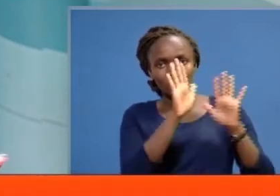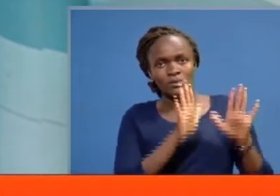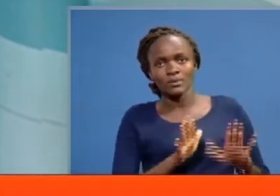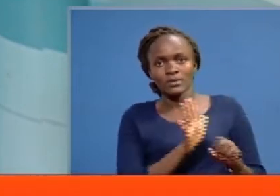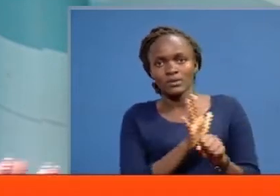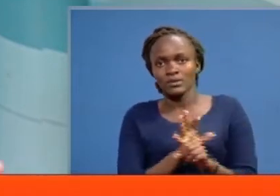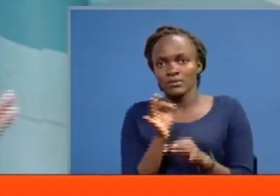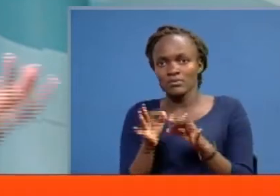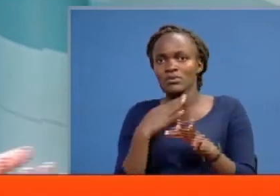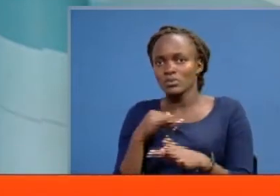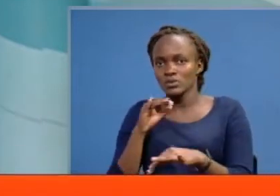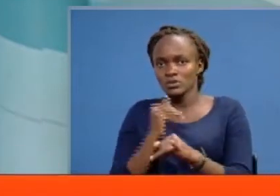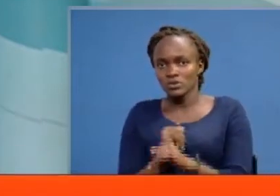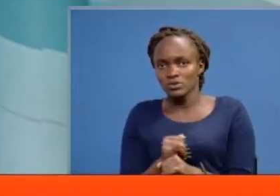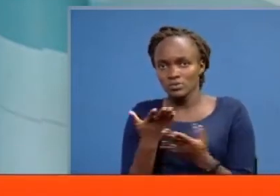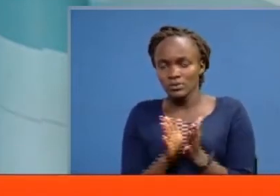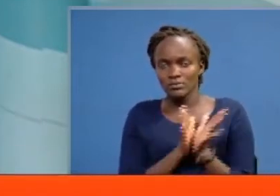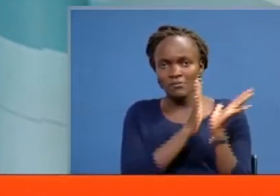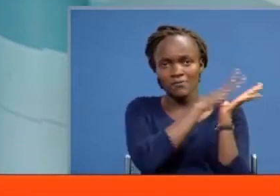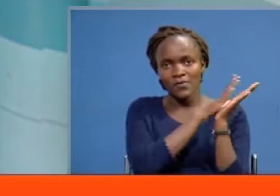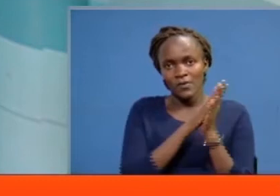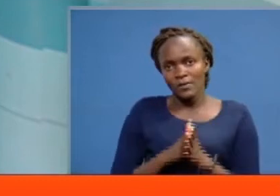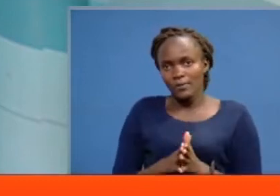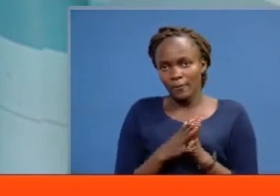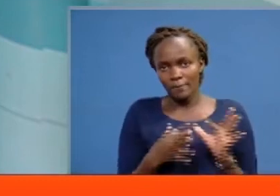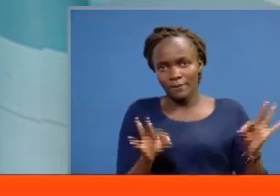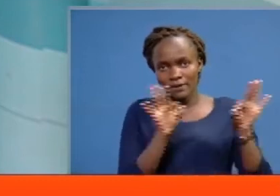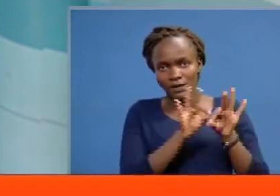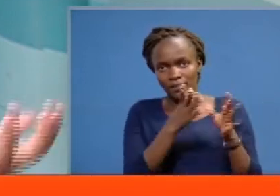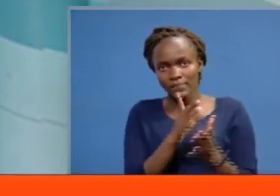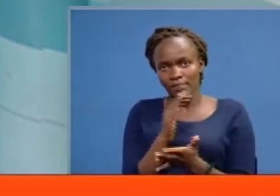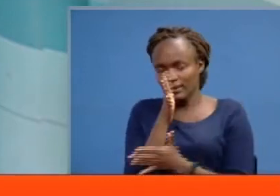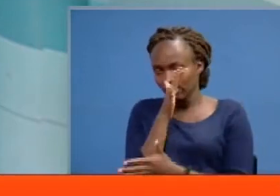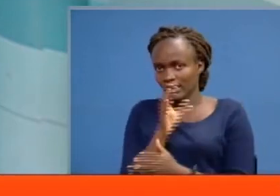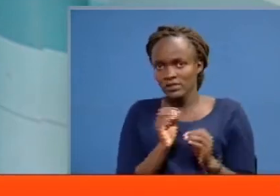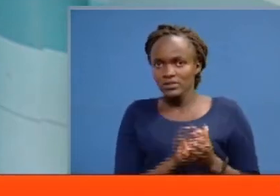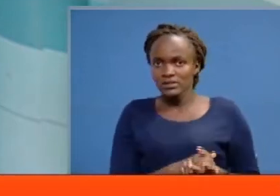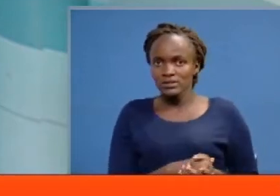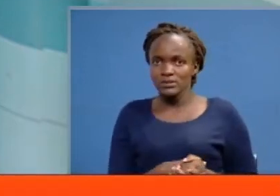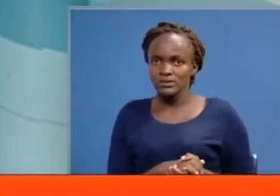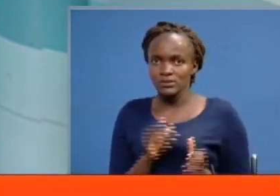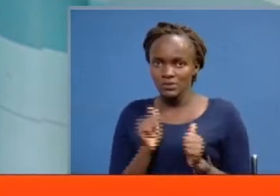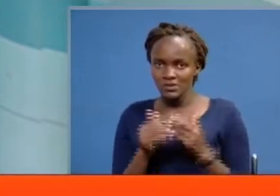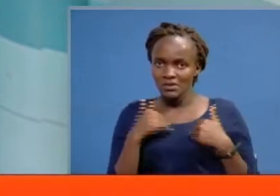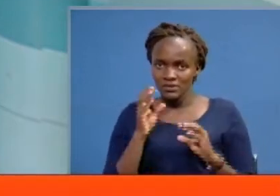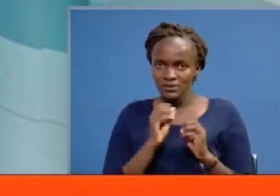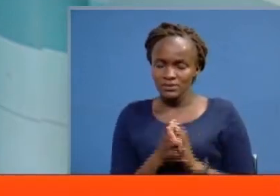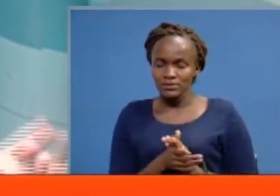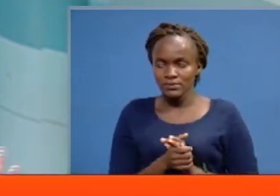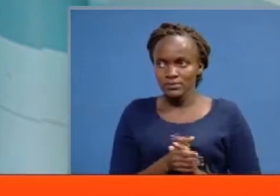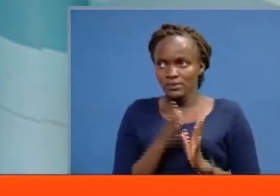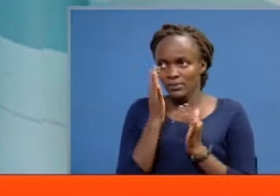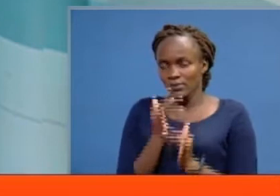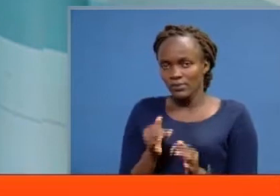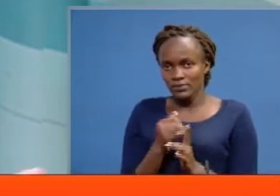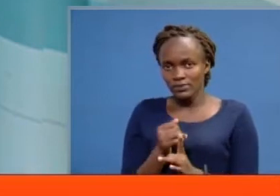you want a job for accounting, there is no way you can lie, you can put the skill set of an accountant that you really don't have. Because once